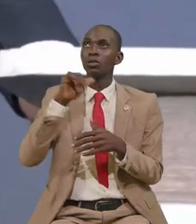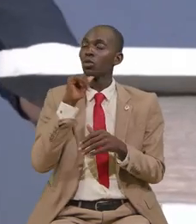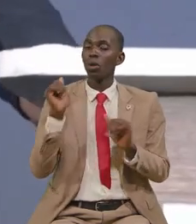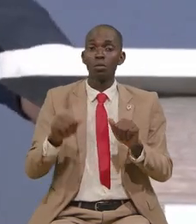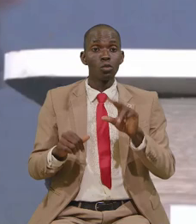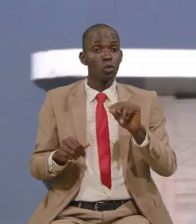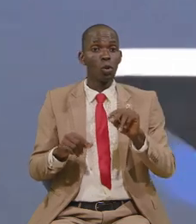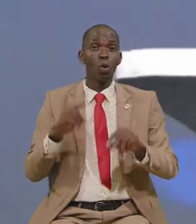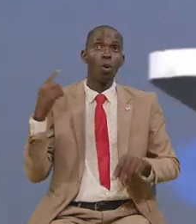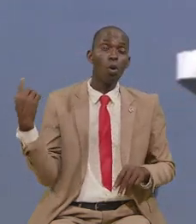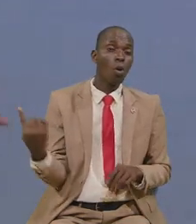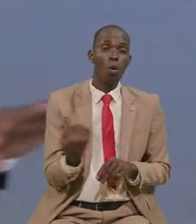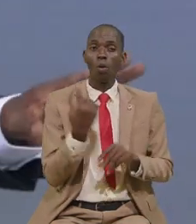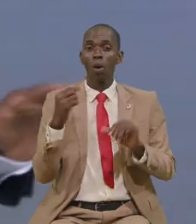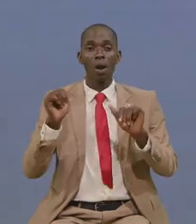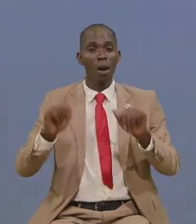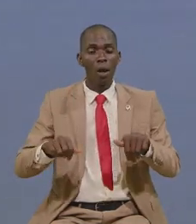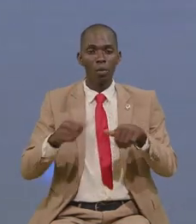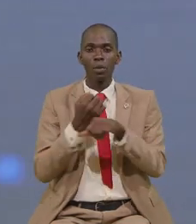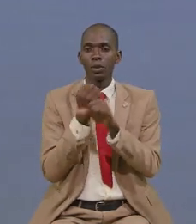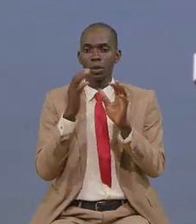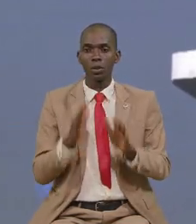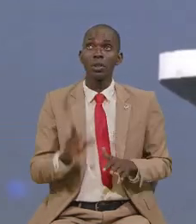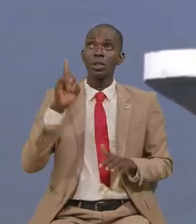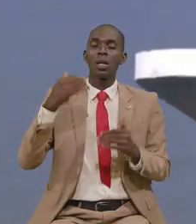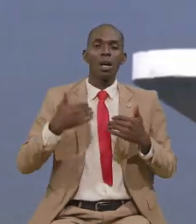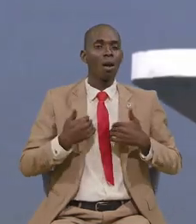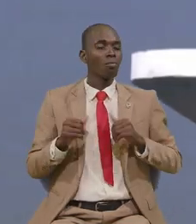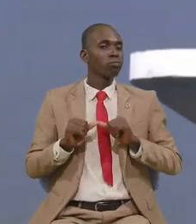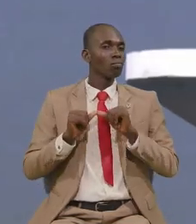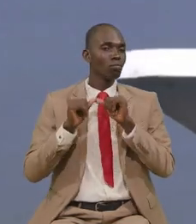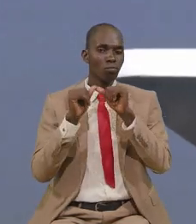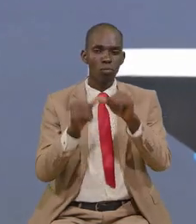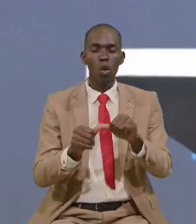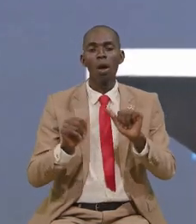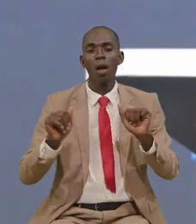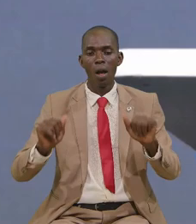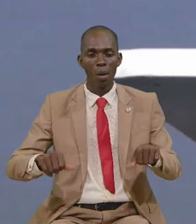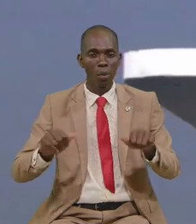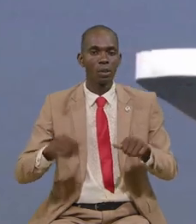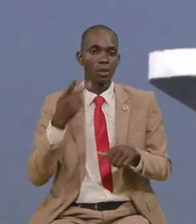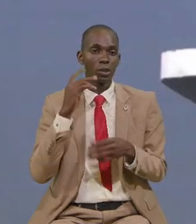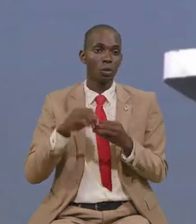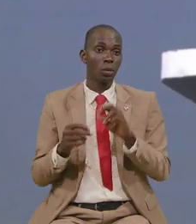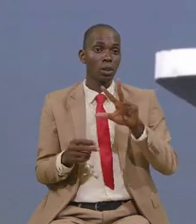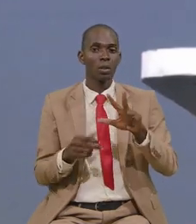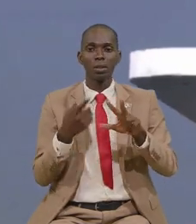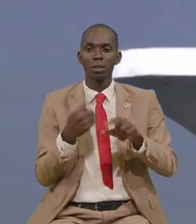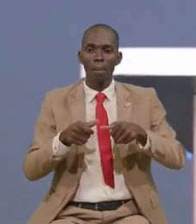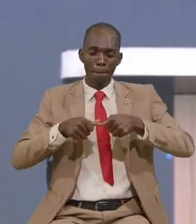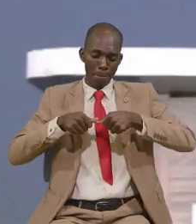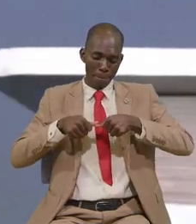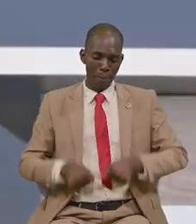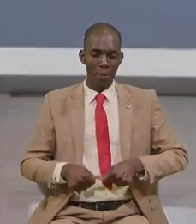able Savior, and he has perpetual ability. Look at number three, the permanent